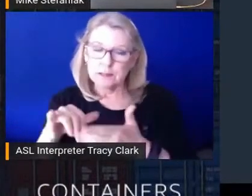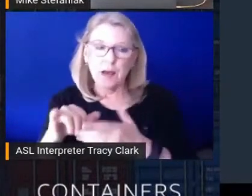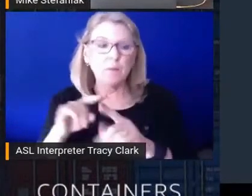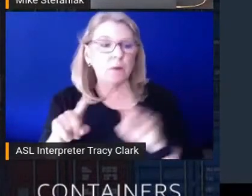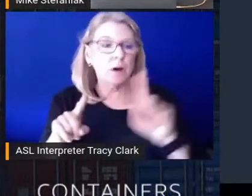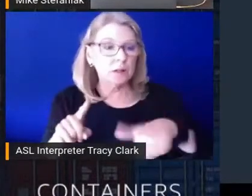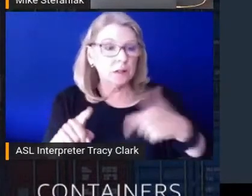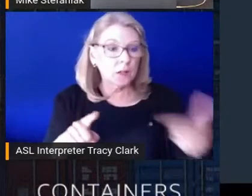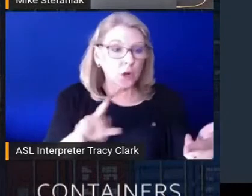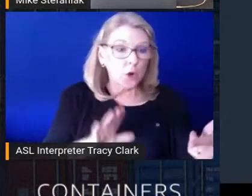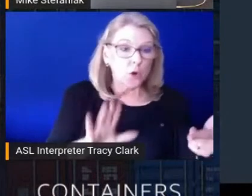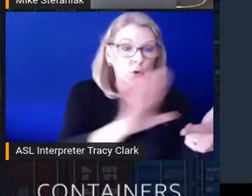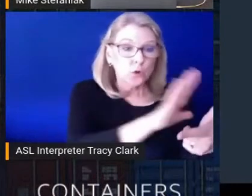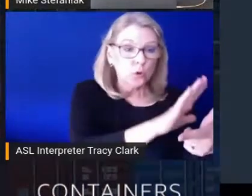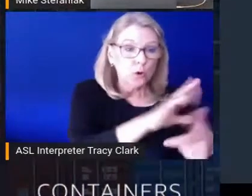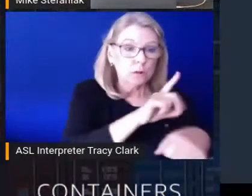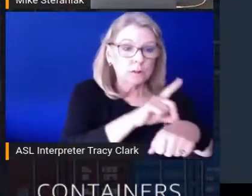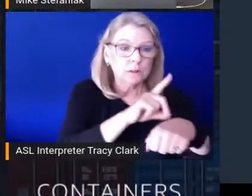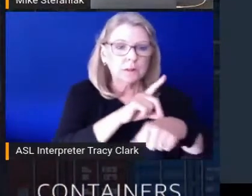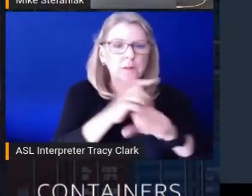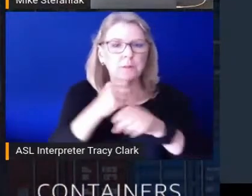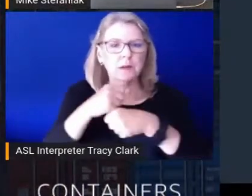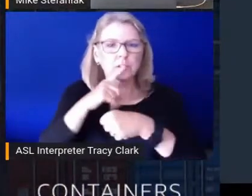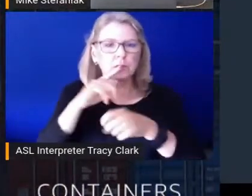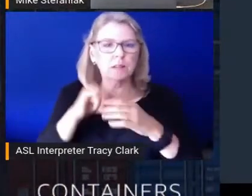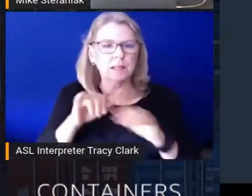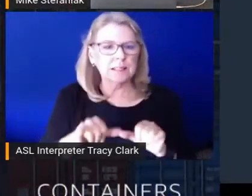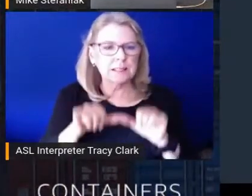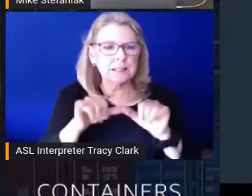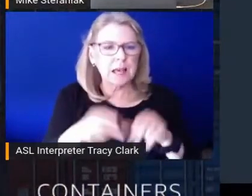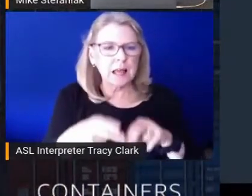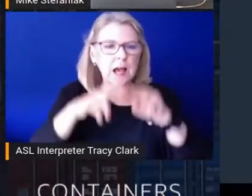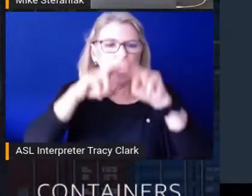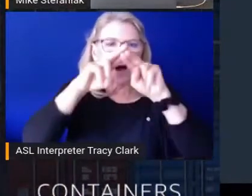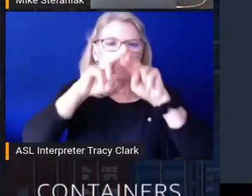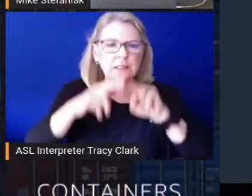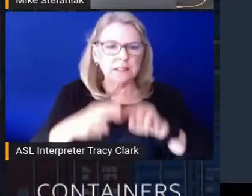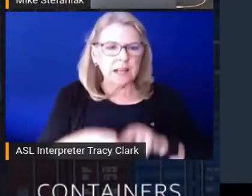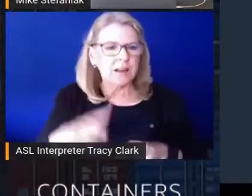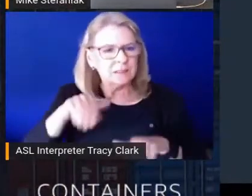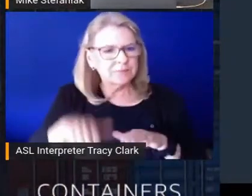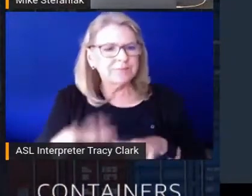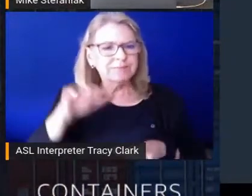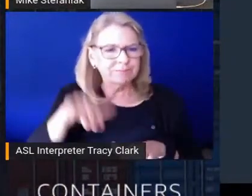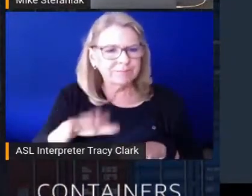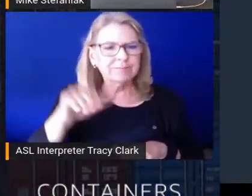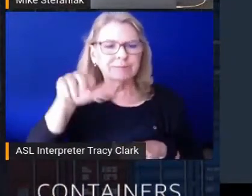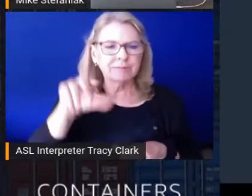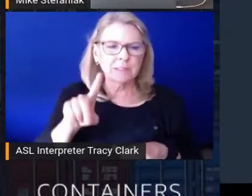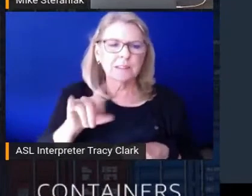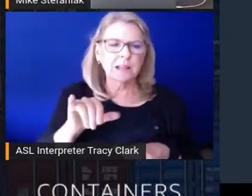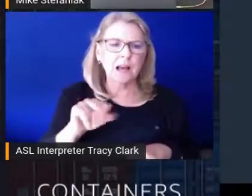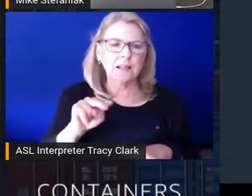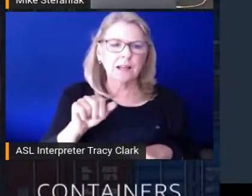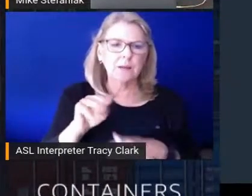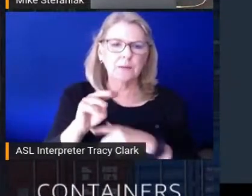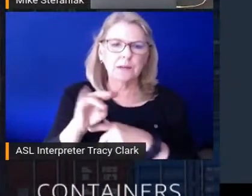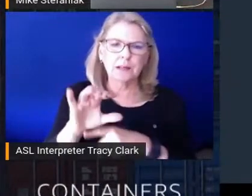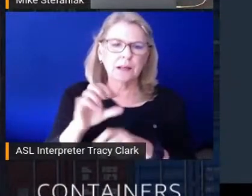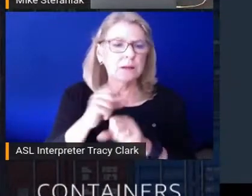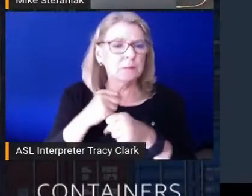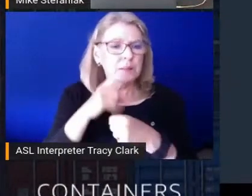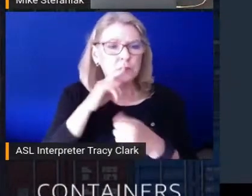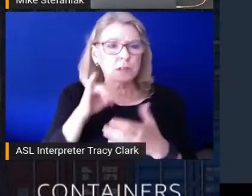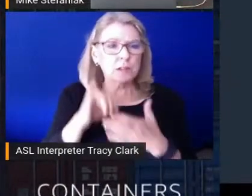workloads can be scaled up and down dynamically and making it easy for you to make that availability trade-off of cost